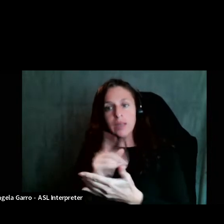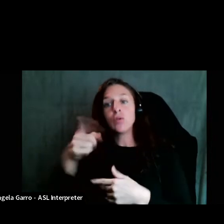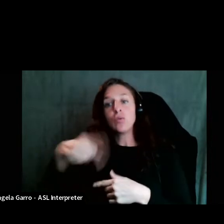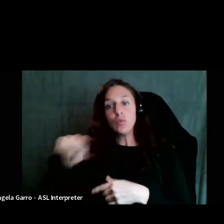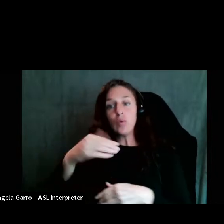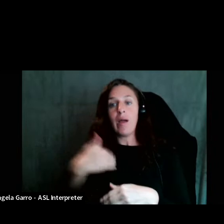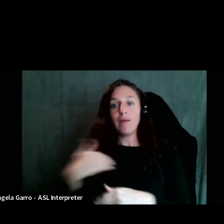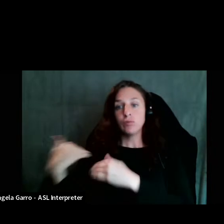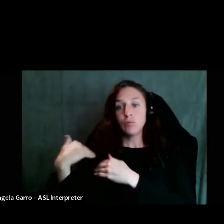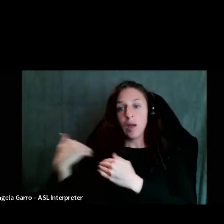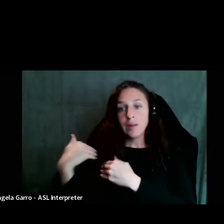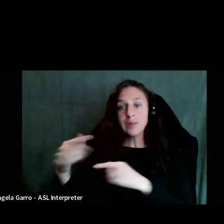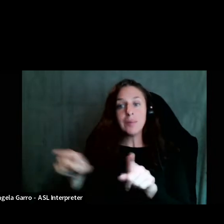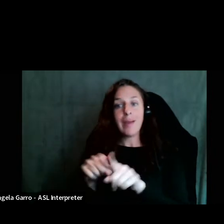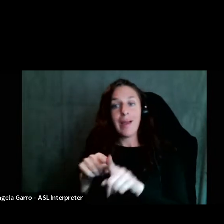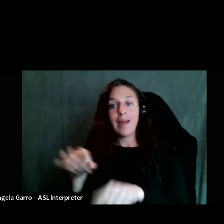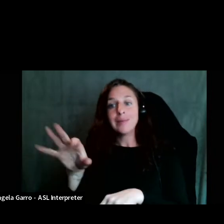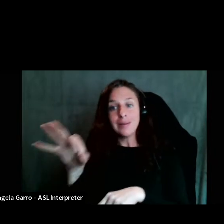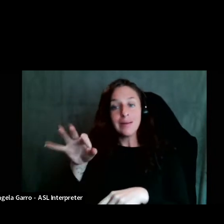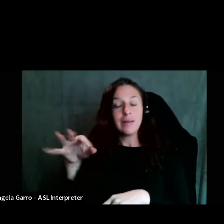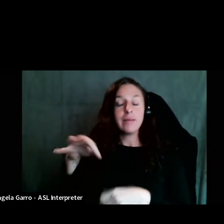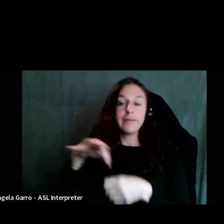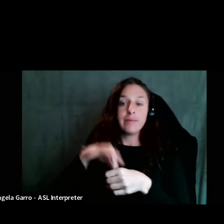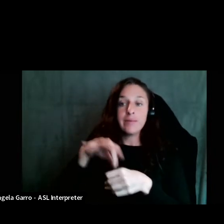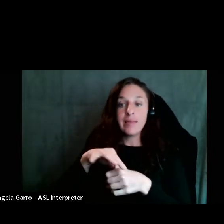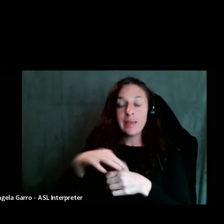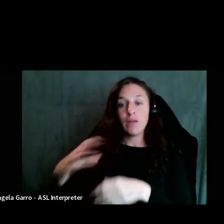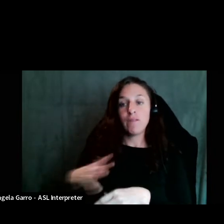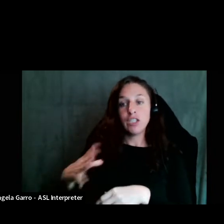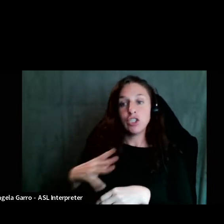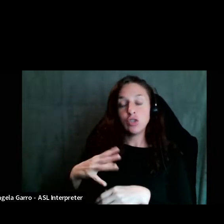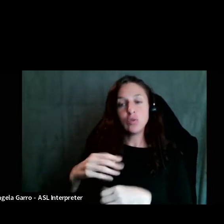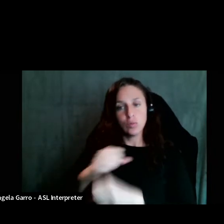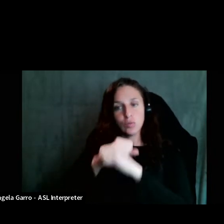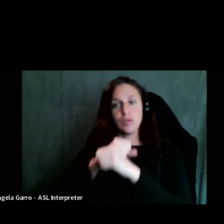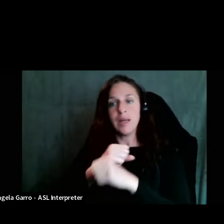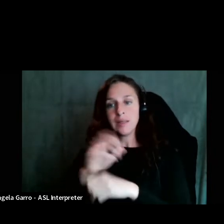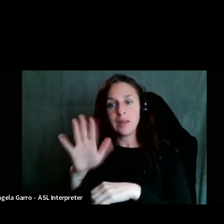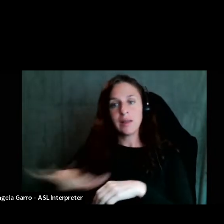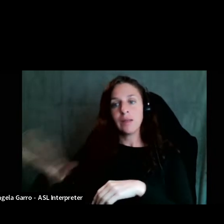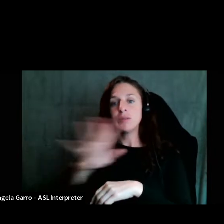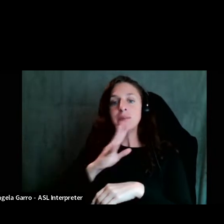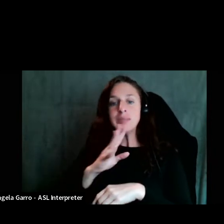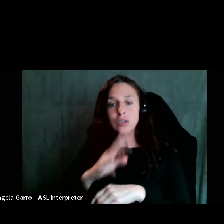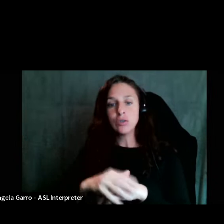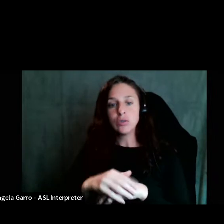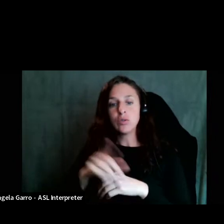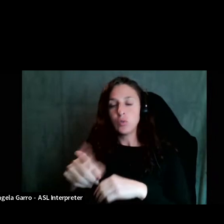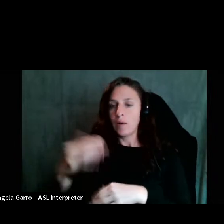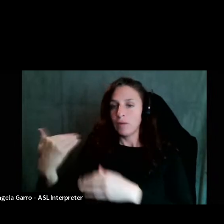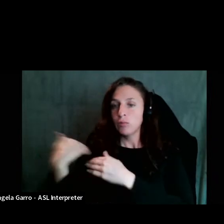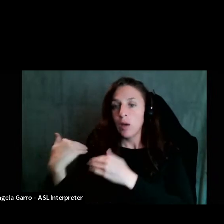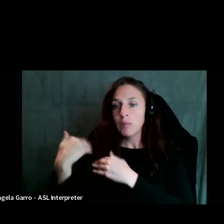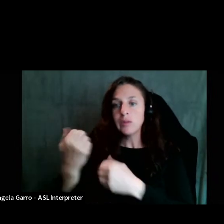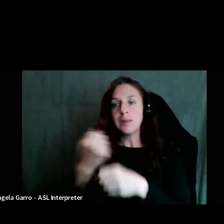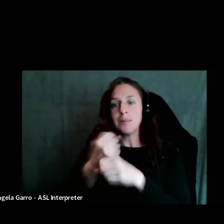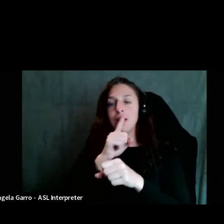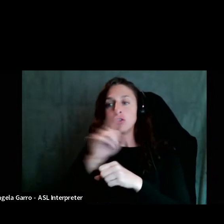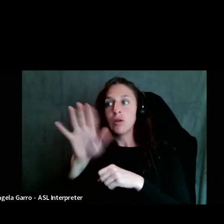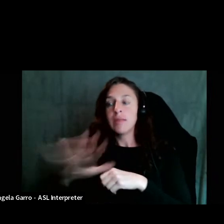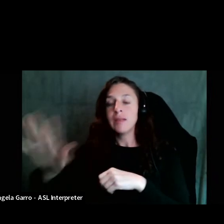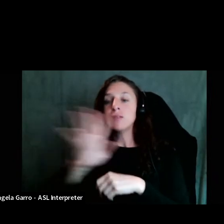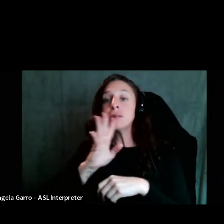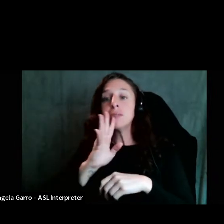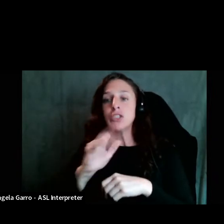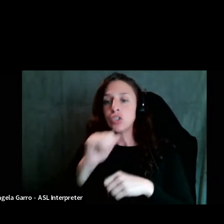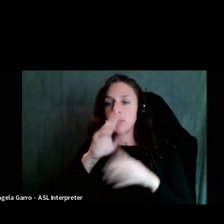as elected officials to protect that speech. You have the responsibility to make sure that the speech is not silenced